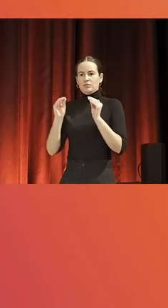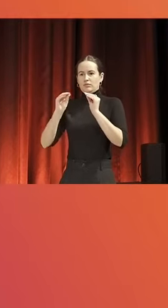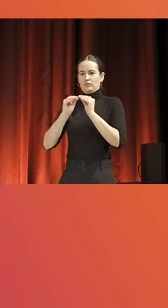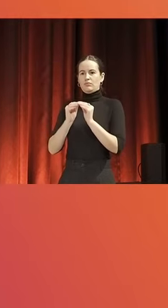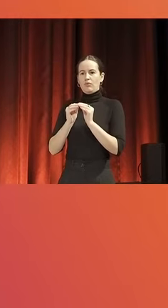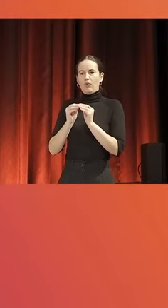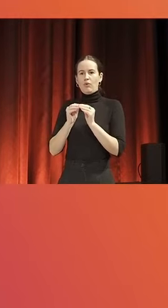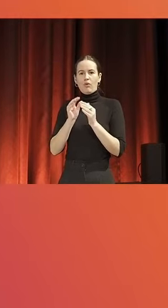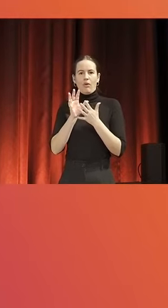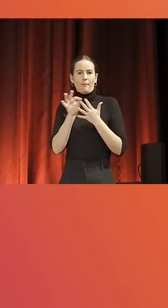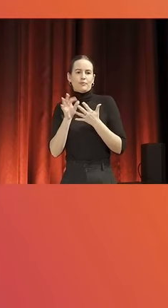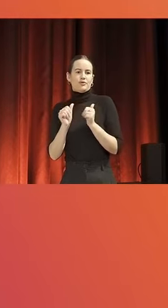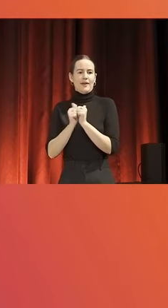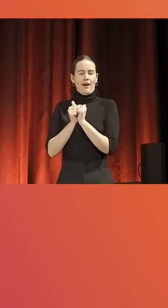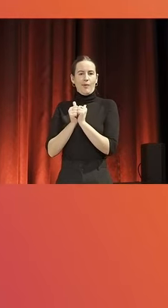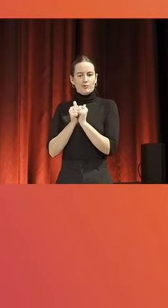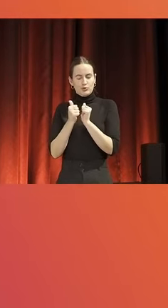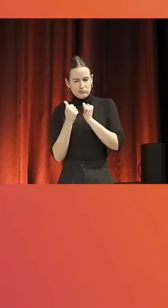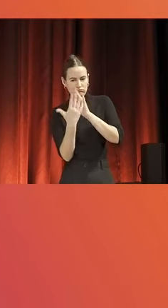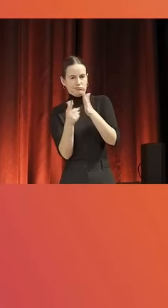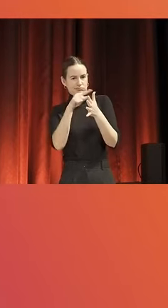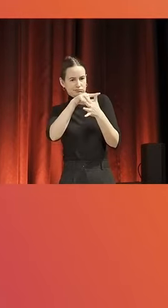serious challenges that are there.